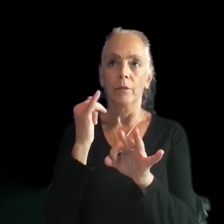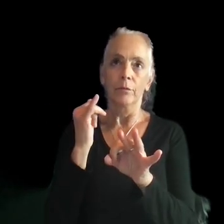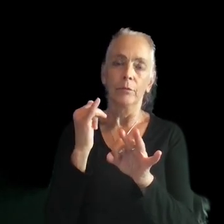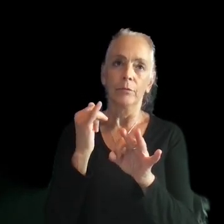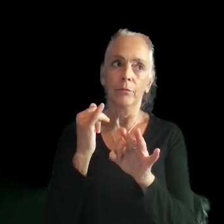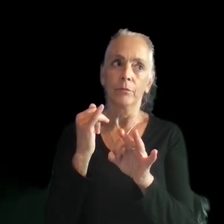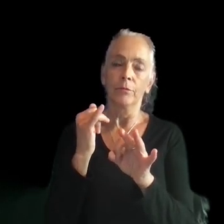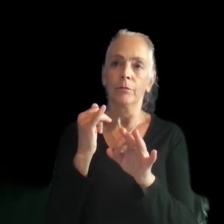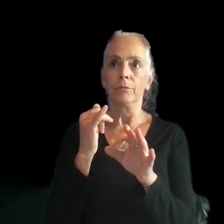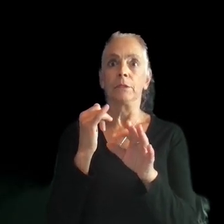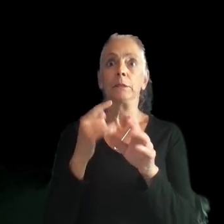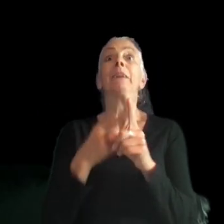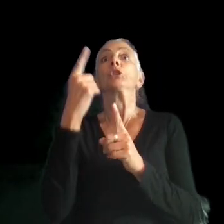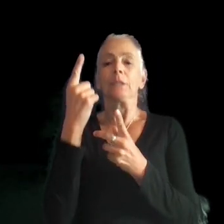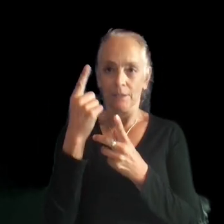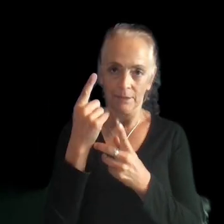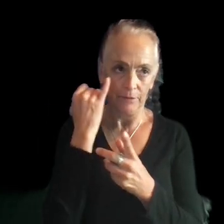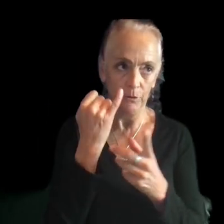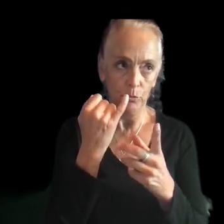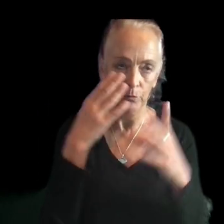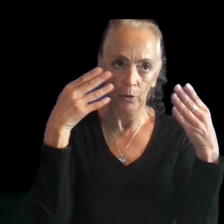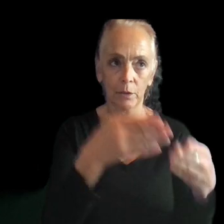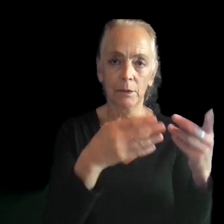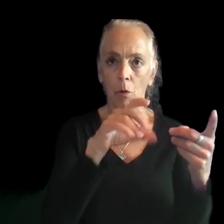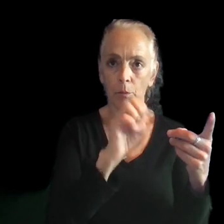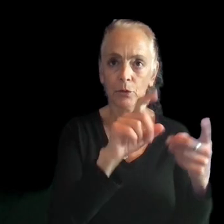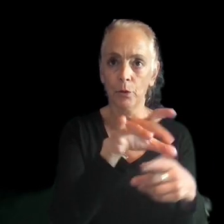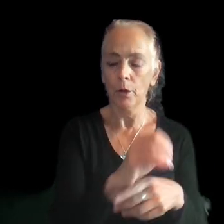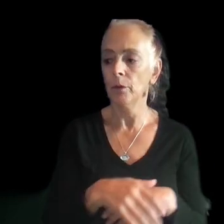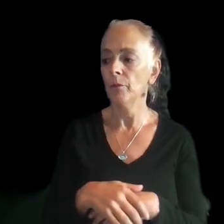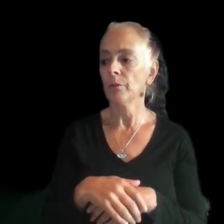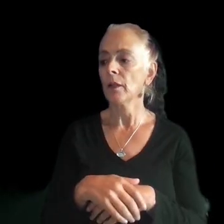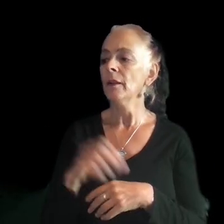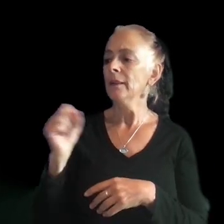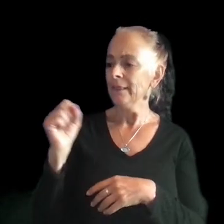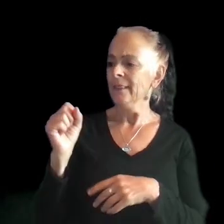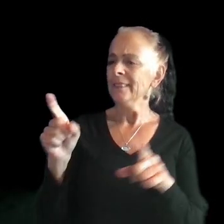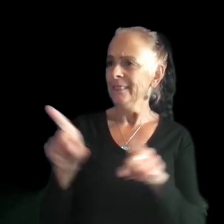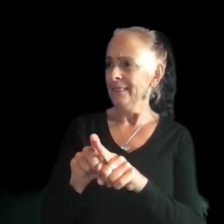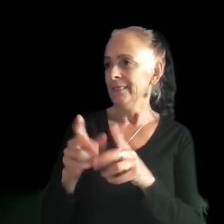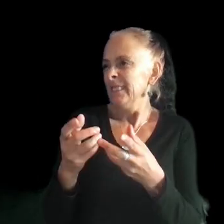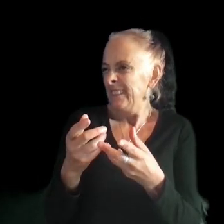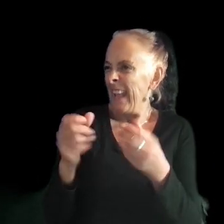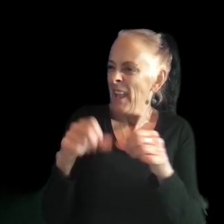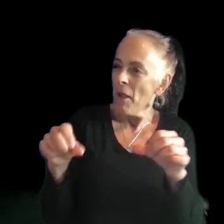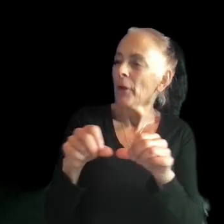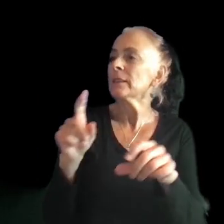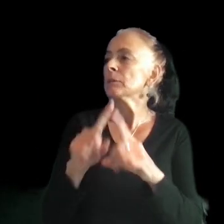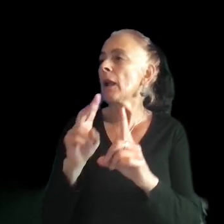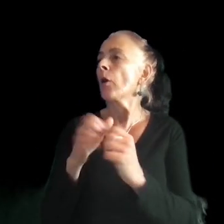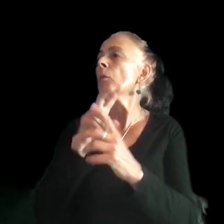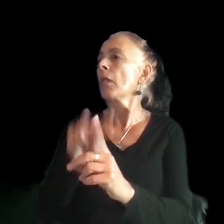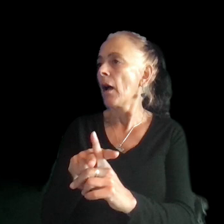yeah so that you can tackle different areas too but applying the same concepts it's just the way that you do it that's